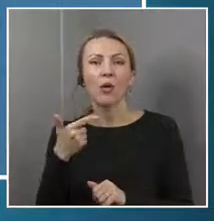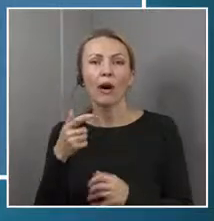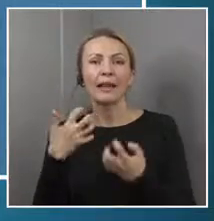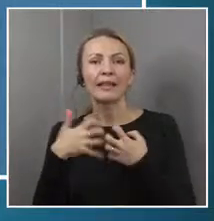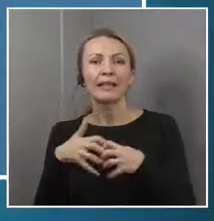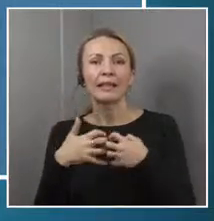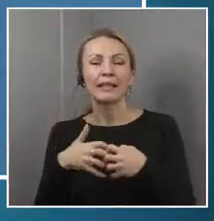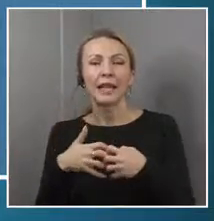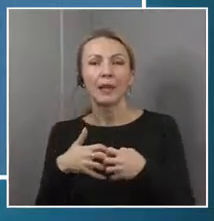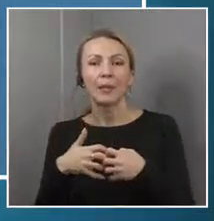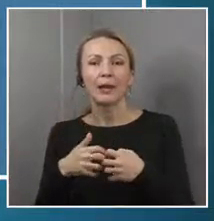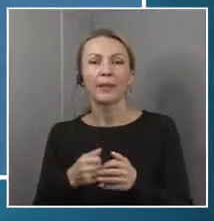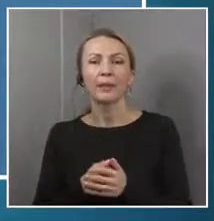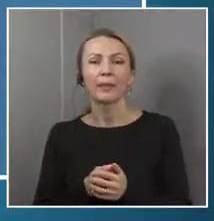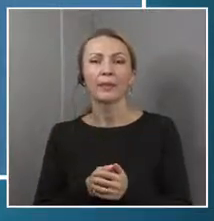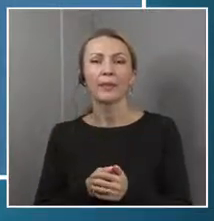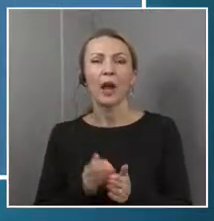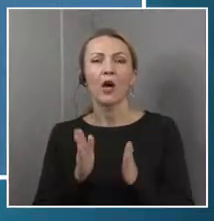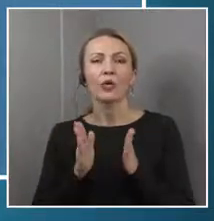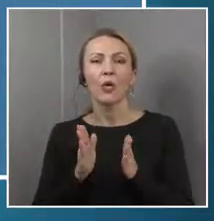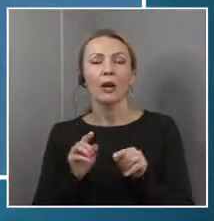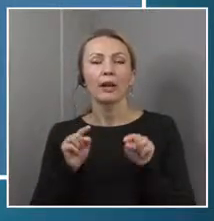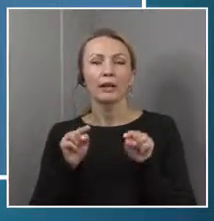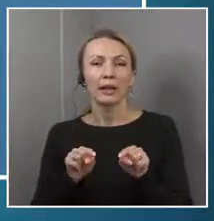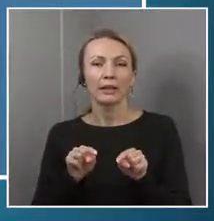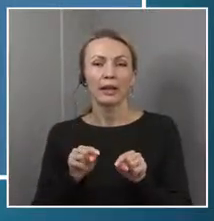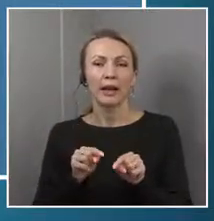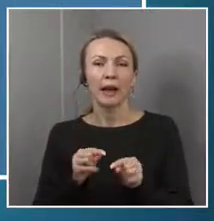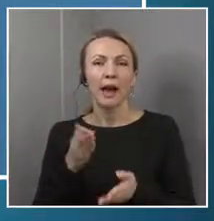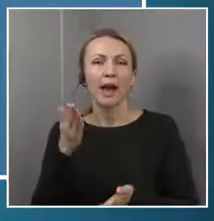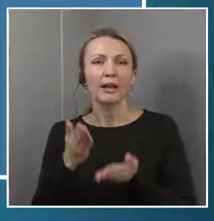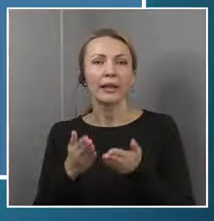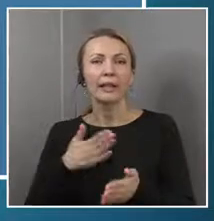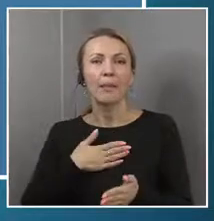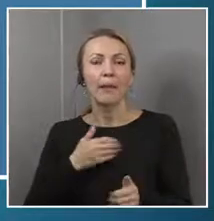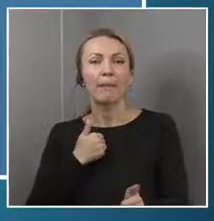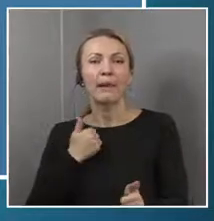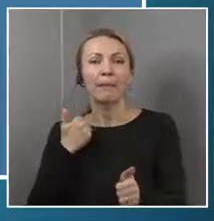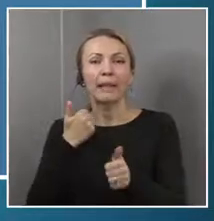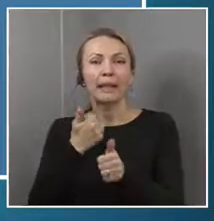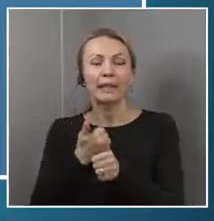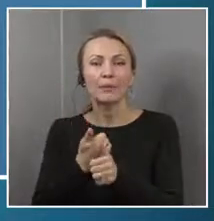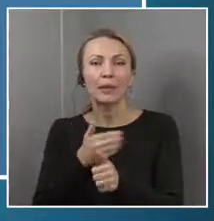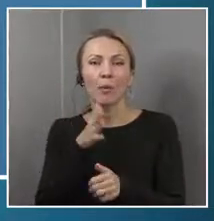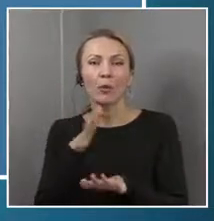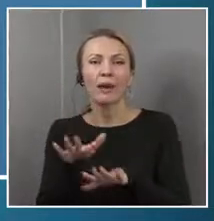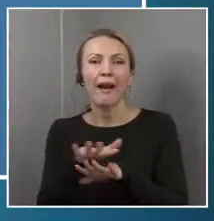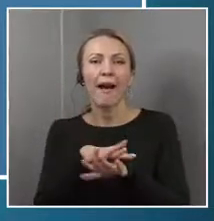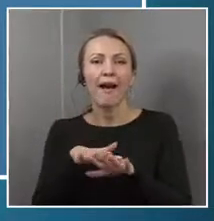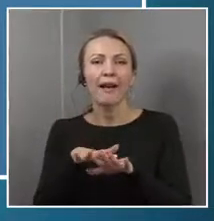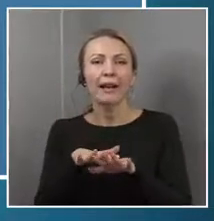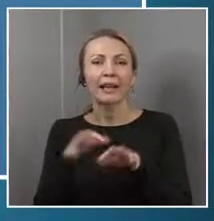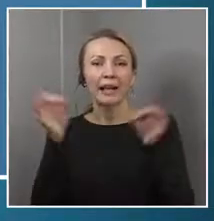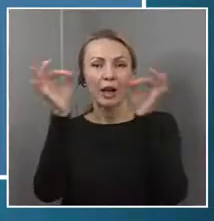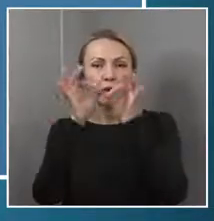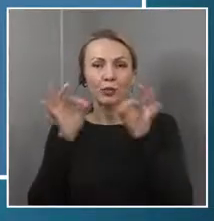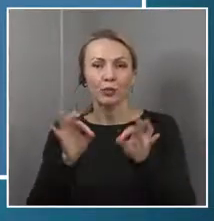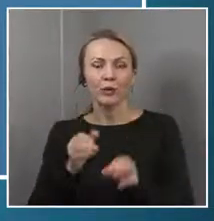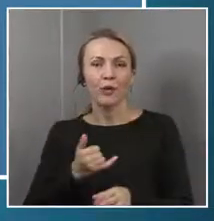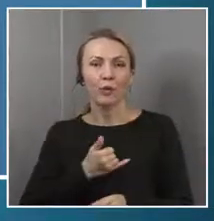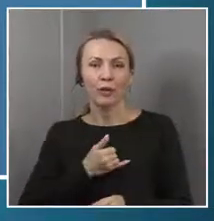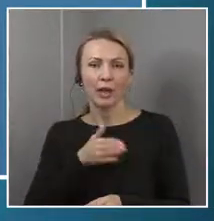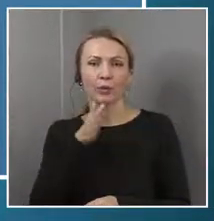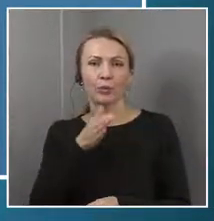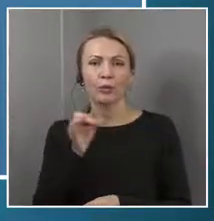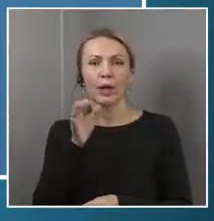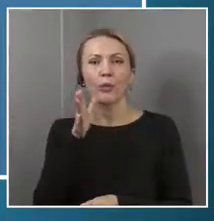tax system, with a low level of corruption. Only when we are like that, our